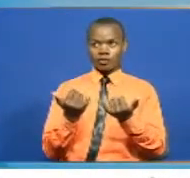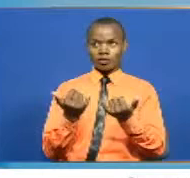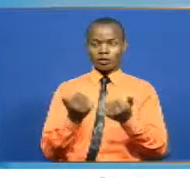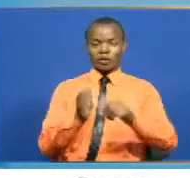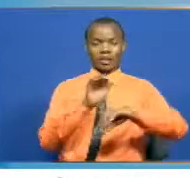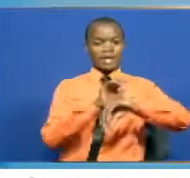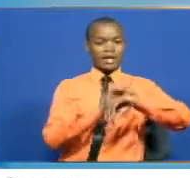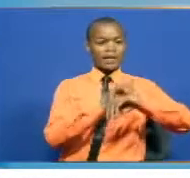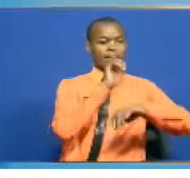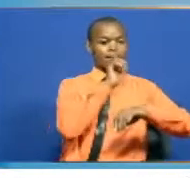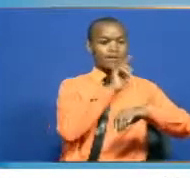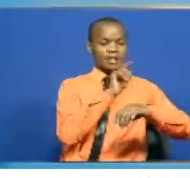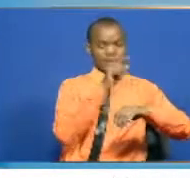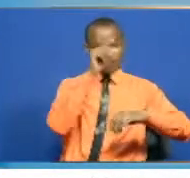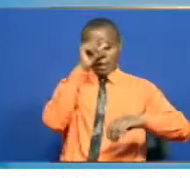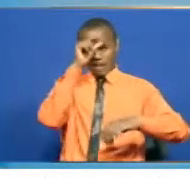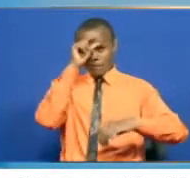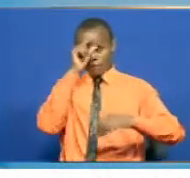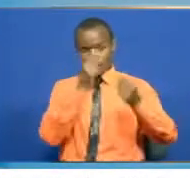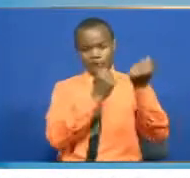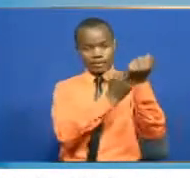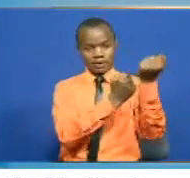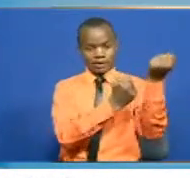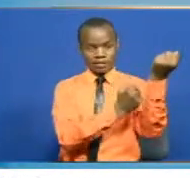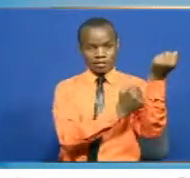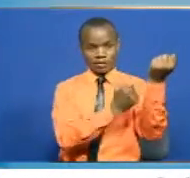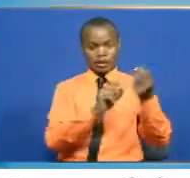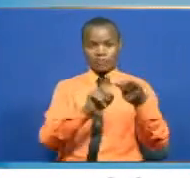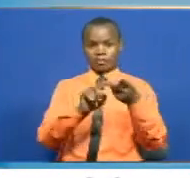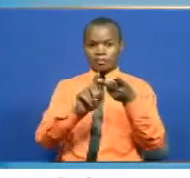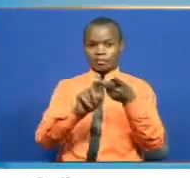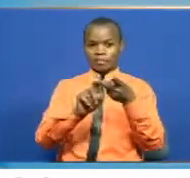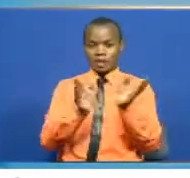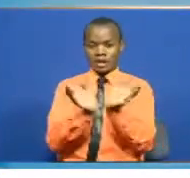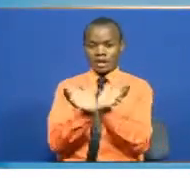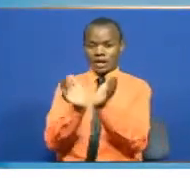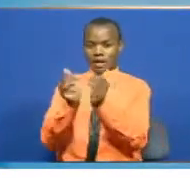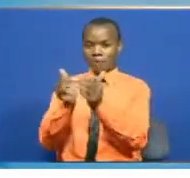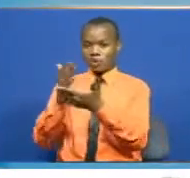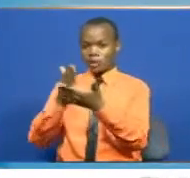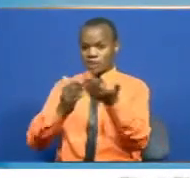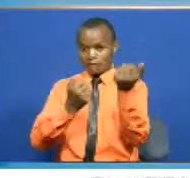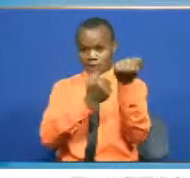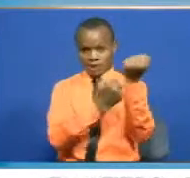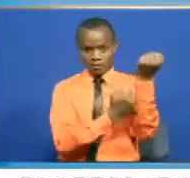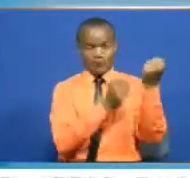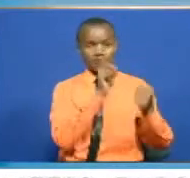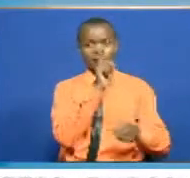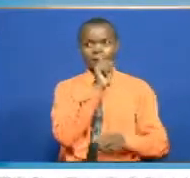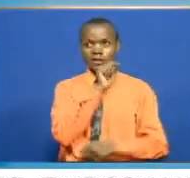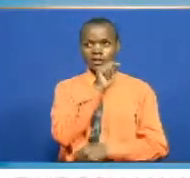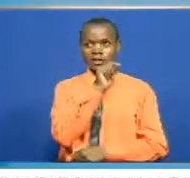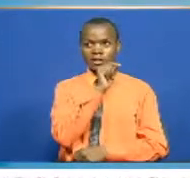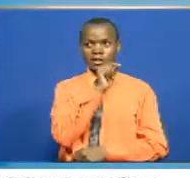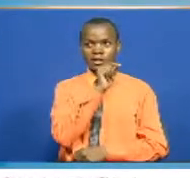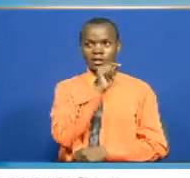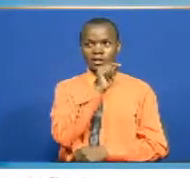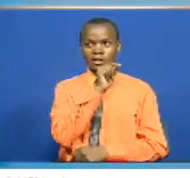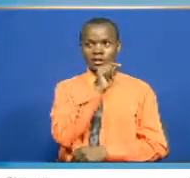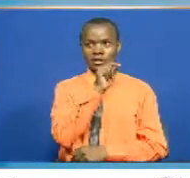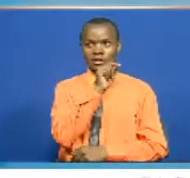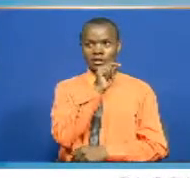We've gotten government support. We have gotten support from rental company. We've gotten support from NOC. We've gotten support from